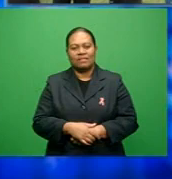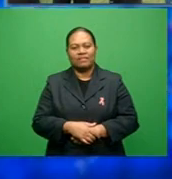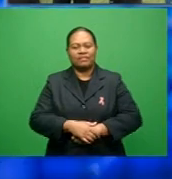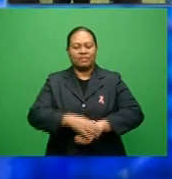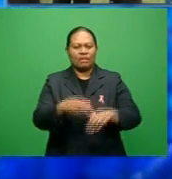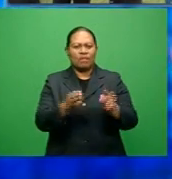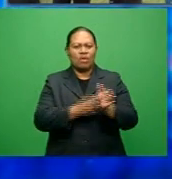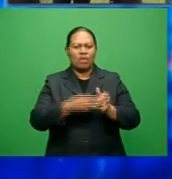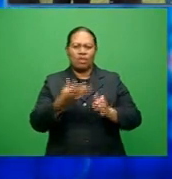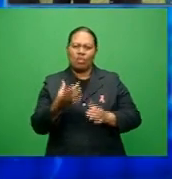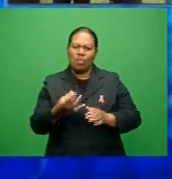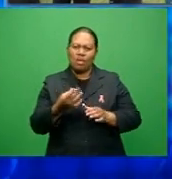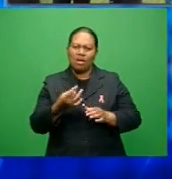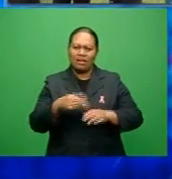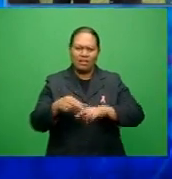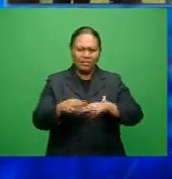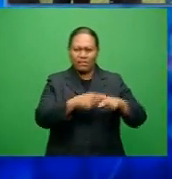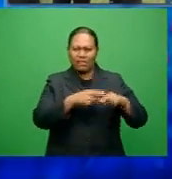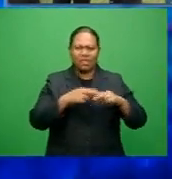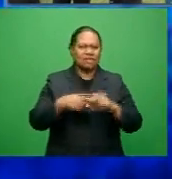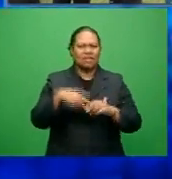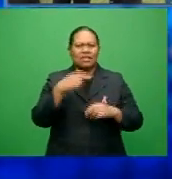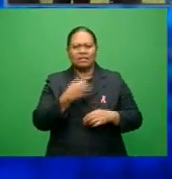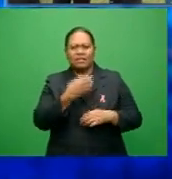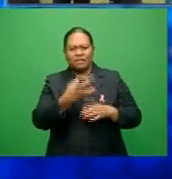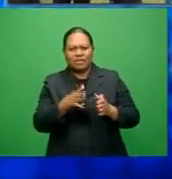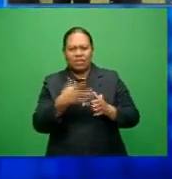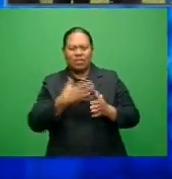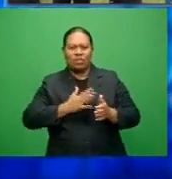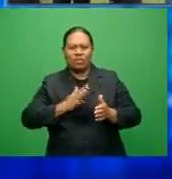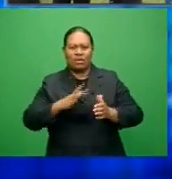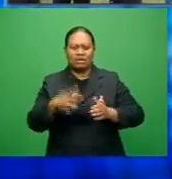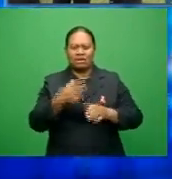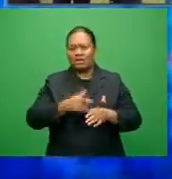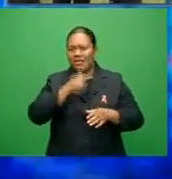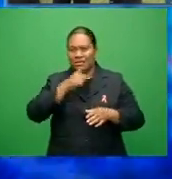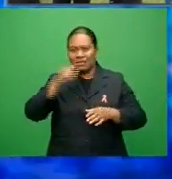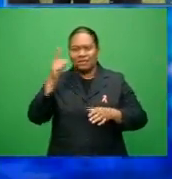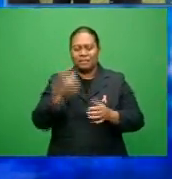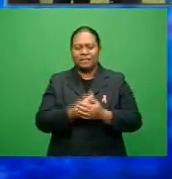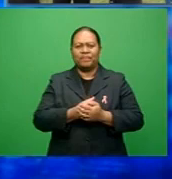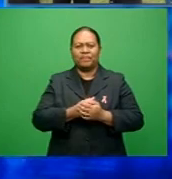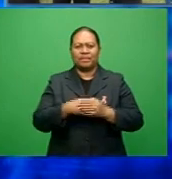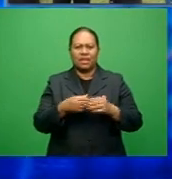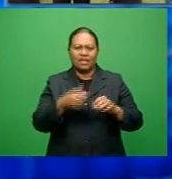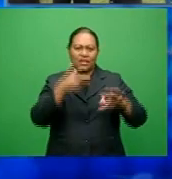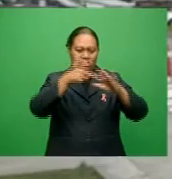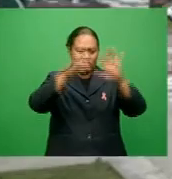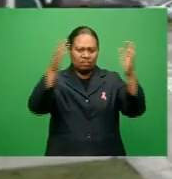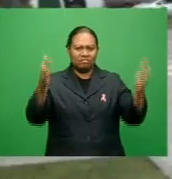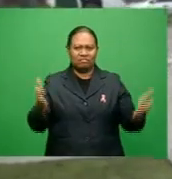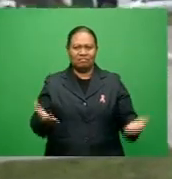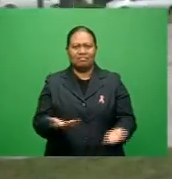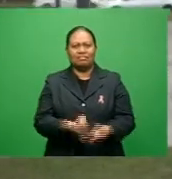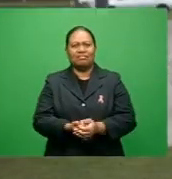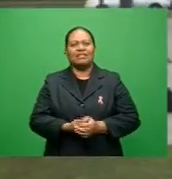Mobil Oil Fiji commissioned its largest petrol tank at the Suva terminal yesterday. The tank stores premium unleaded petrol that will help the